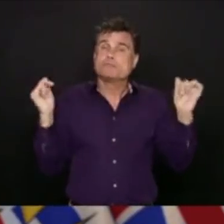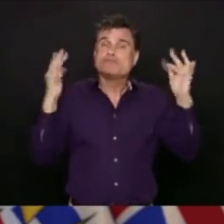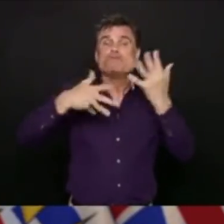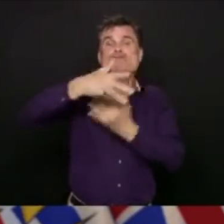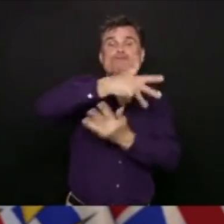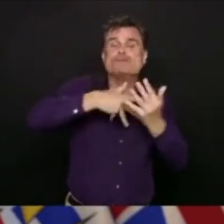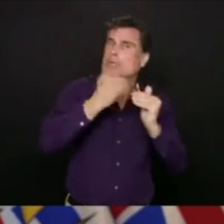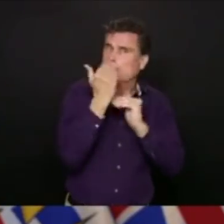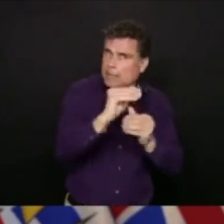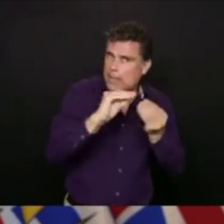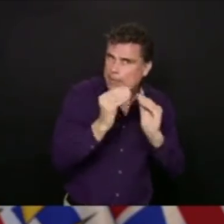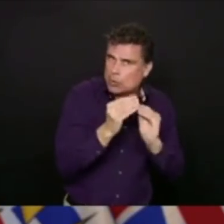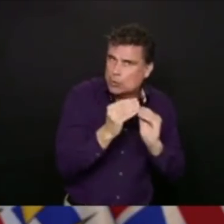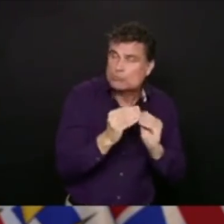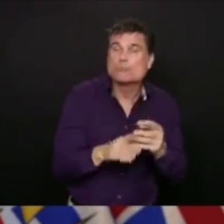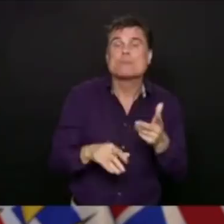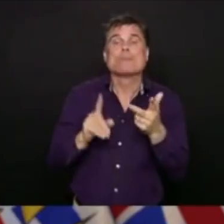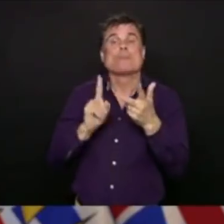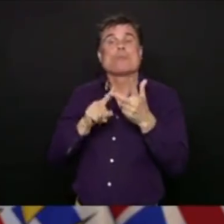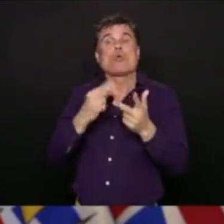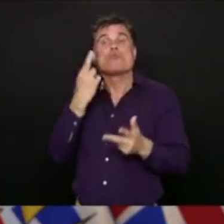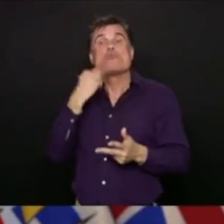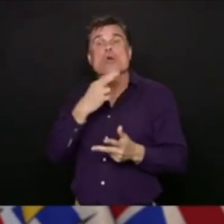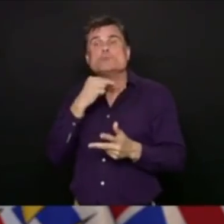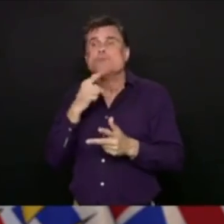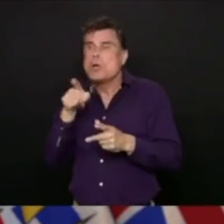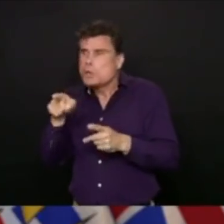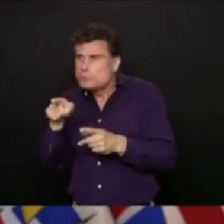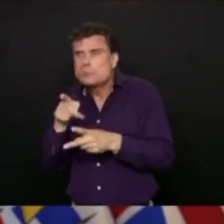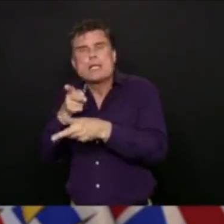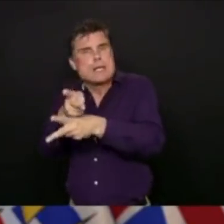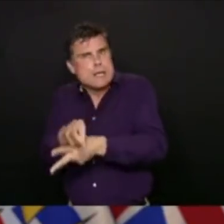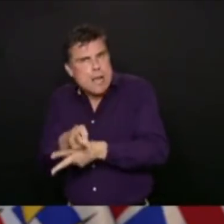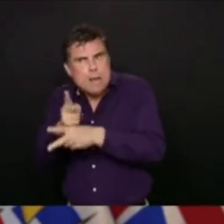restaurants and other settings, though they may not be as